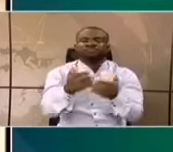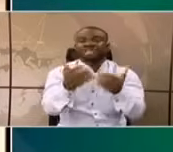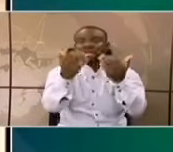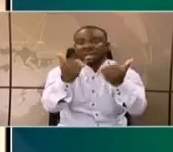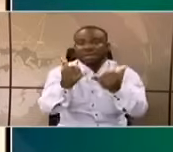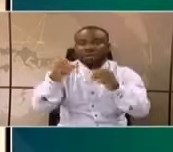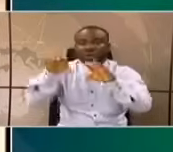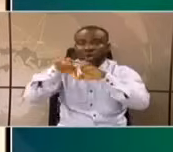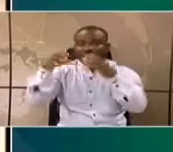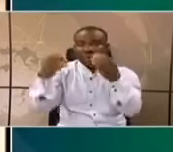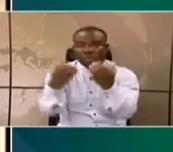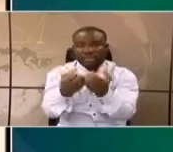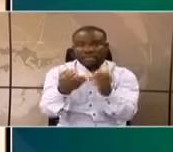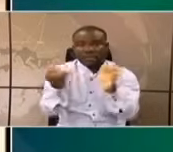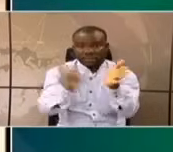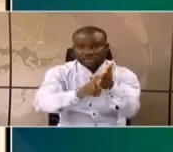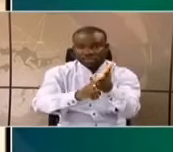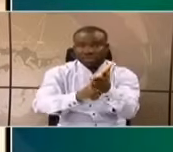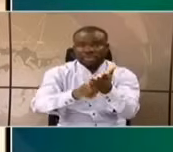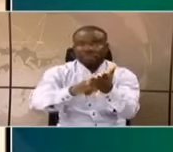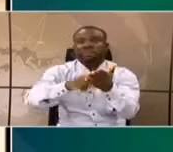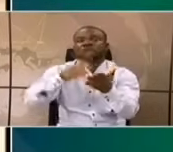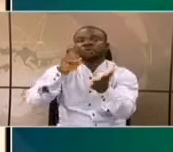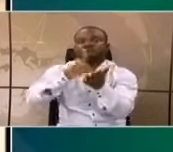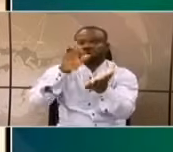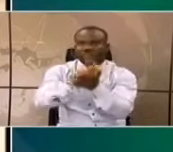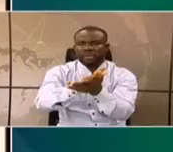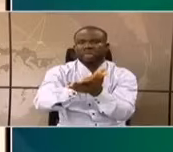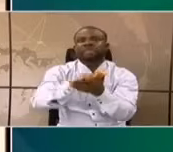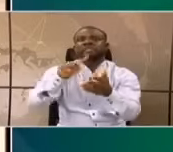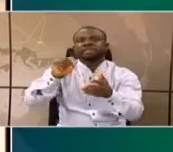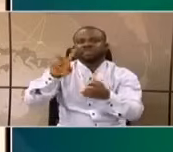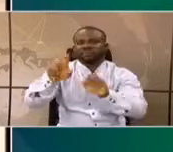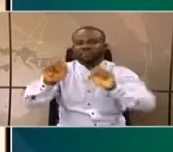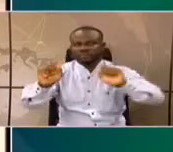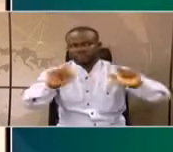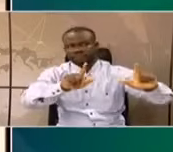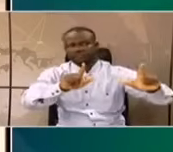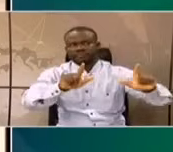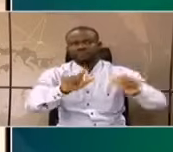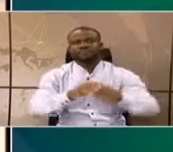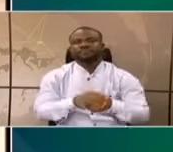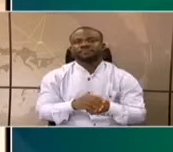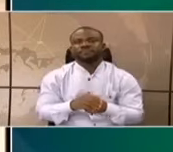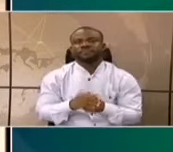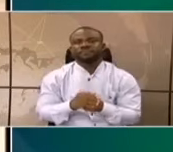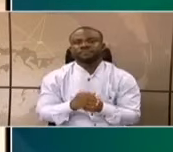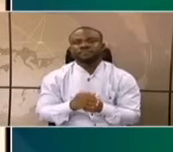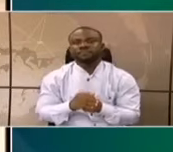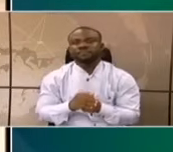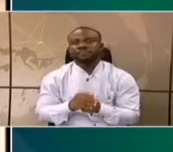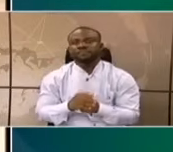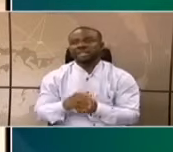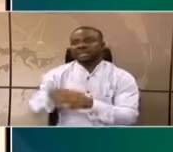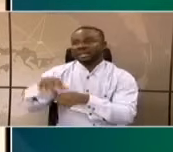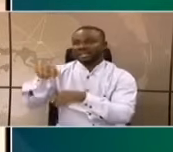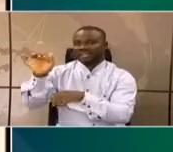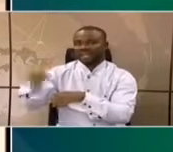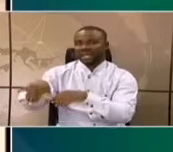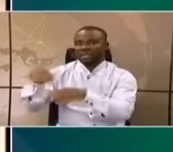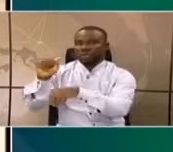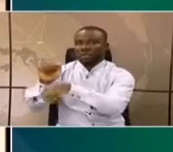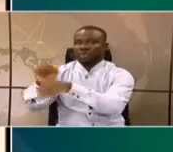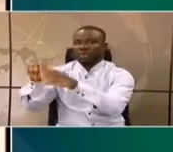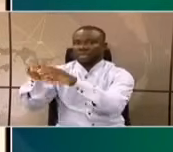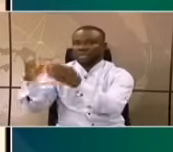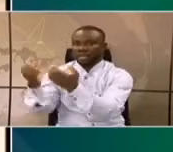mami company no registration documents no Ojai. On TV. Ojai. Here we